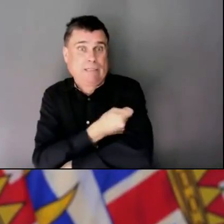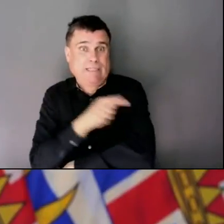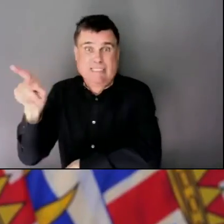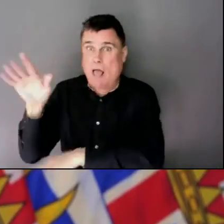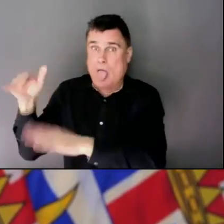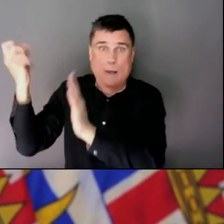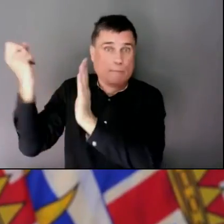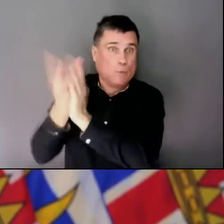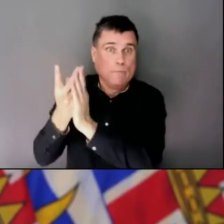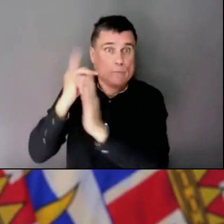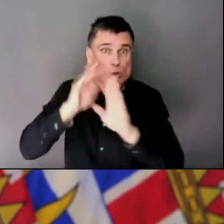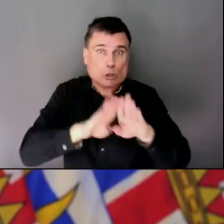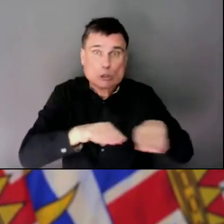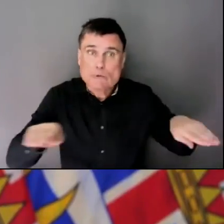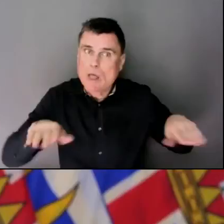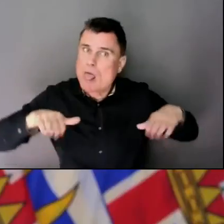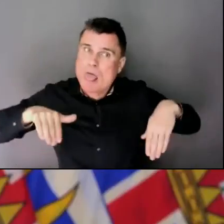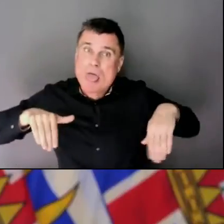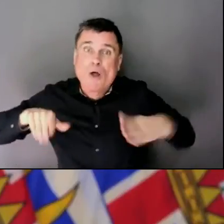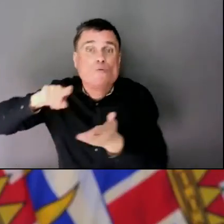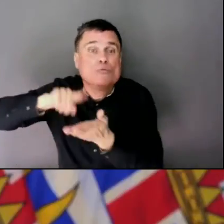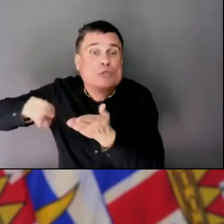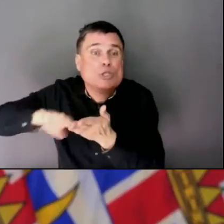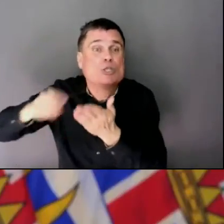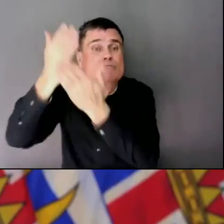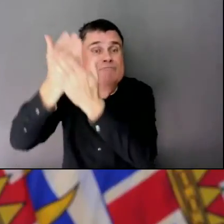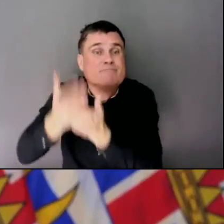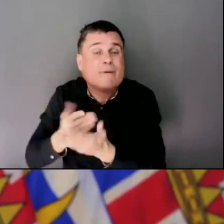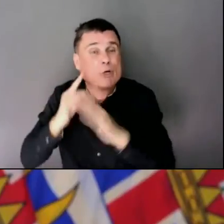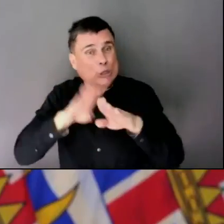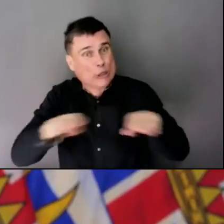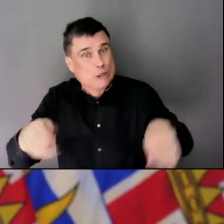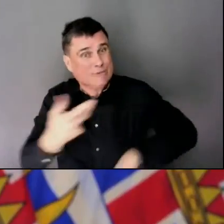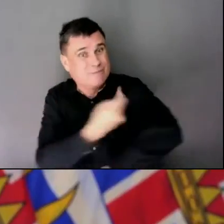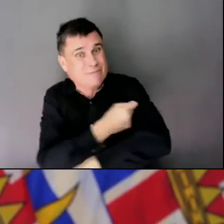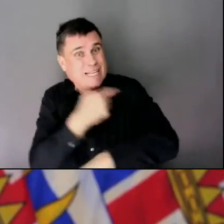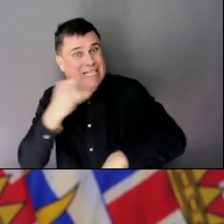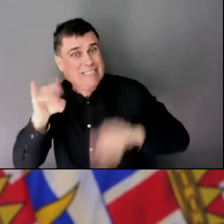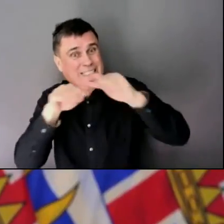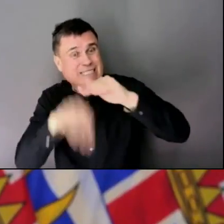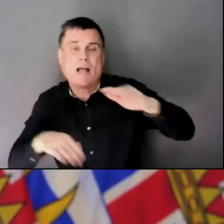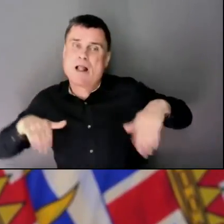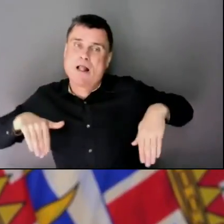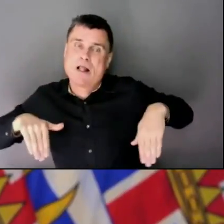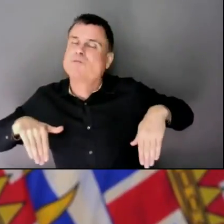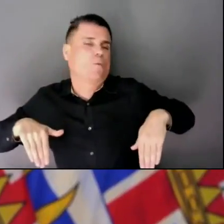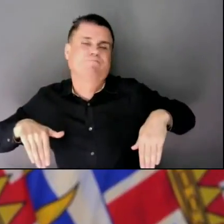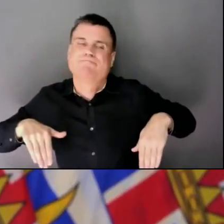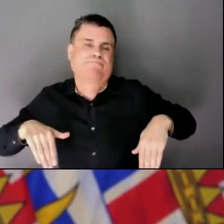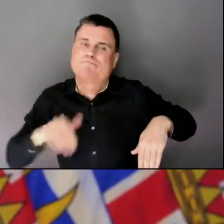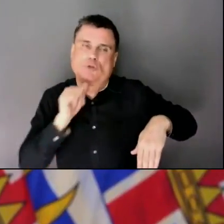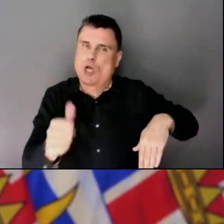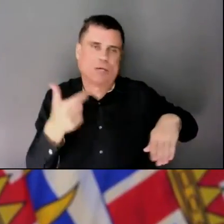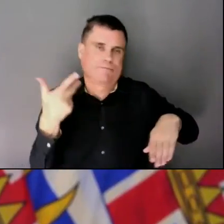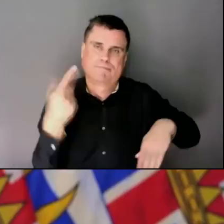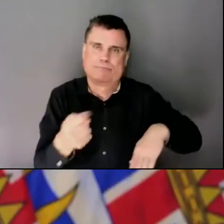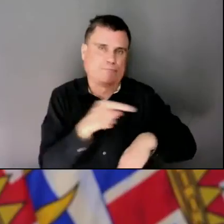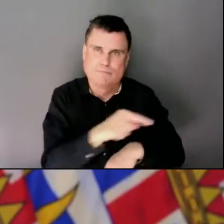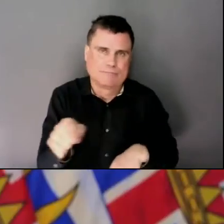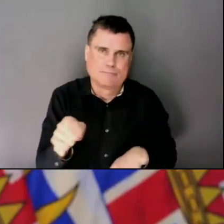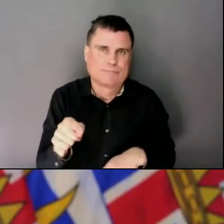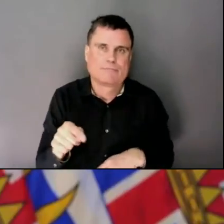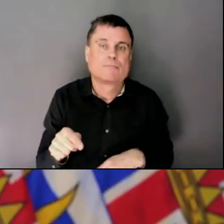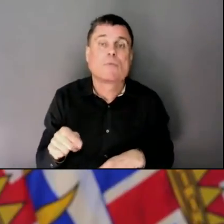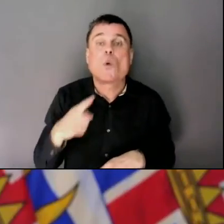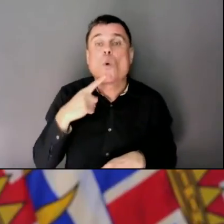The Moderna vaccine right now, they're doing some trials on children as young as 12. But our focus is on those